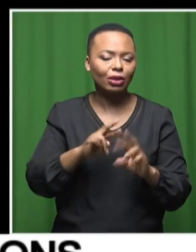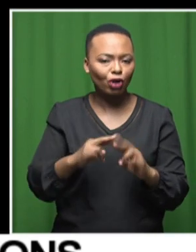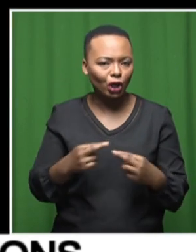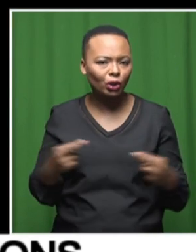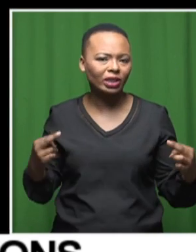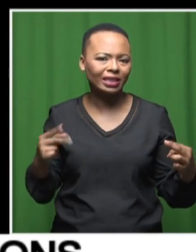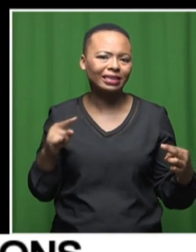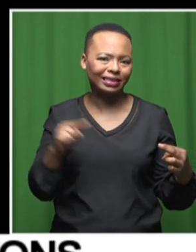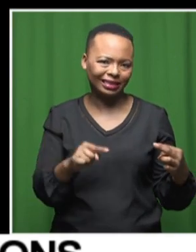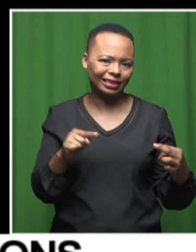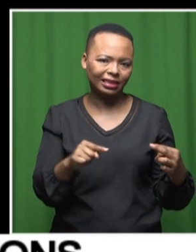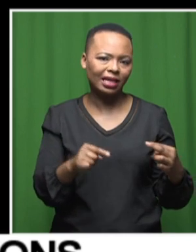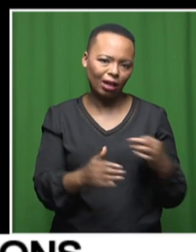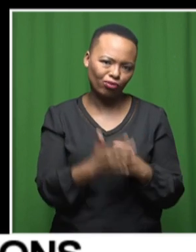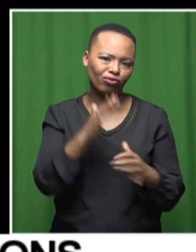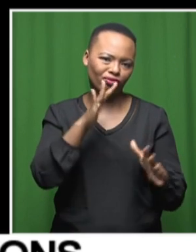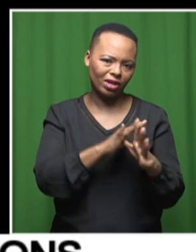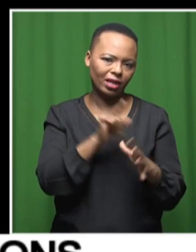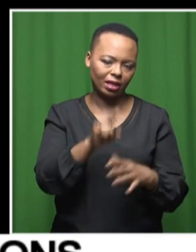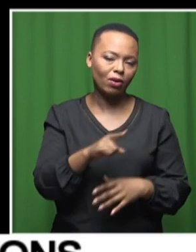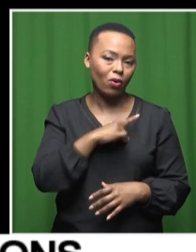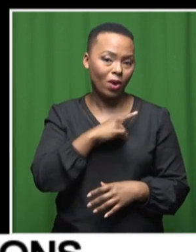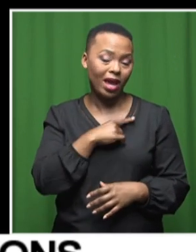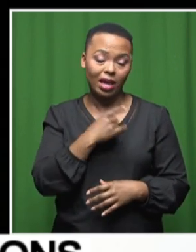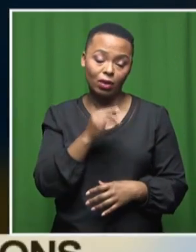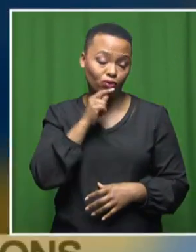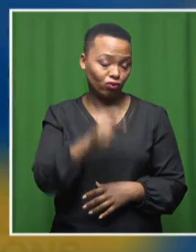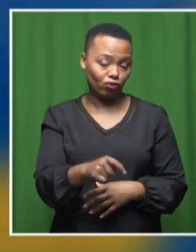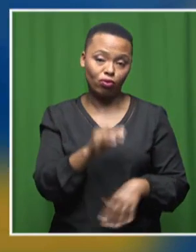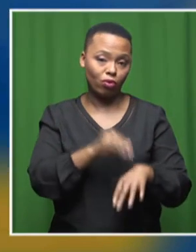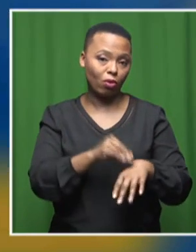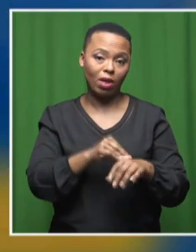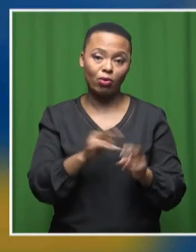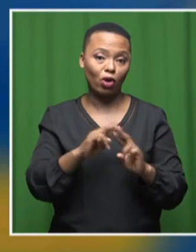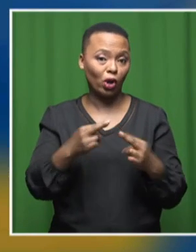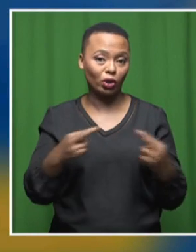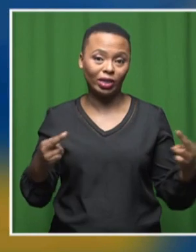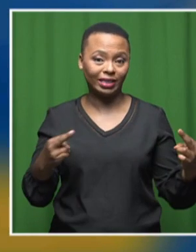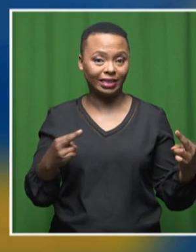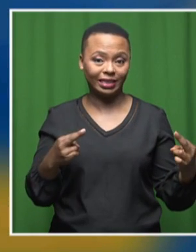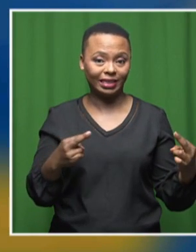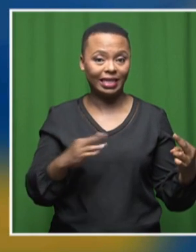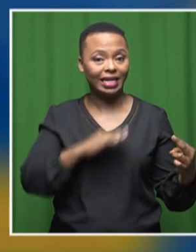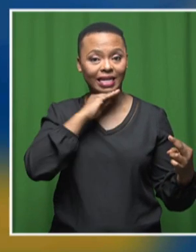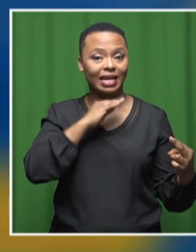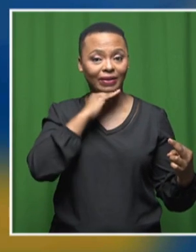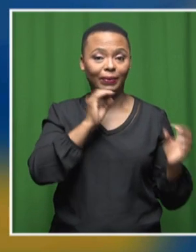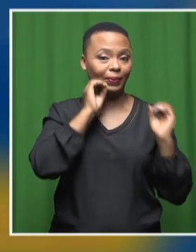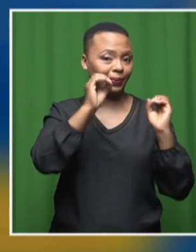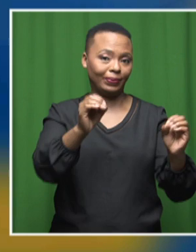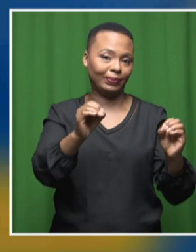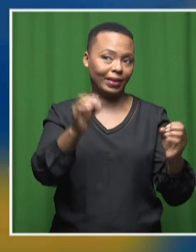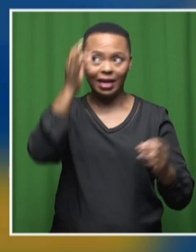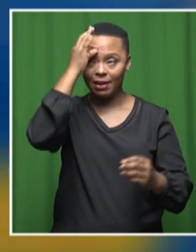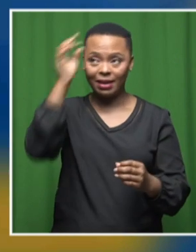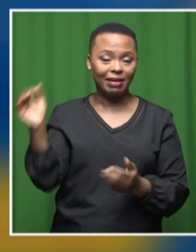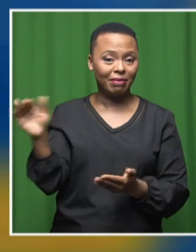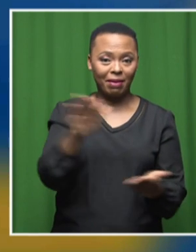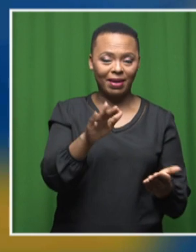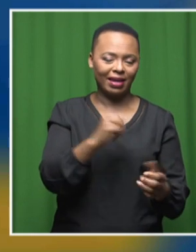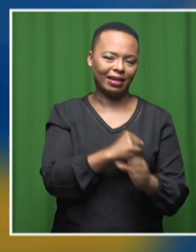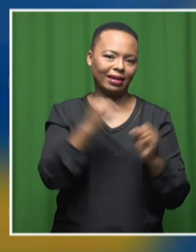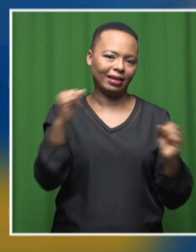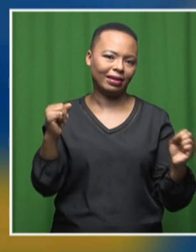they need. That's a major problem. You know, our government doesn't give the police enough resources, and they have to get